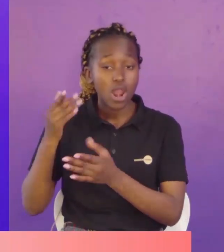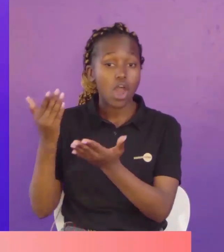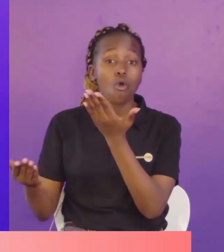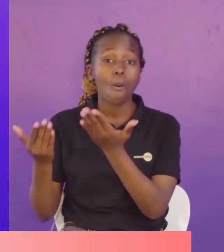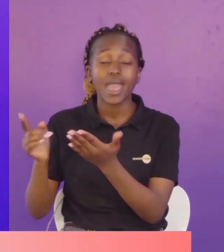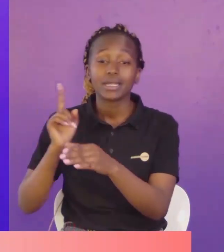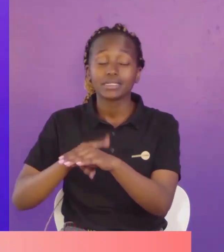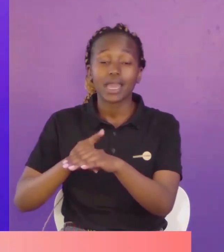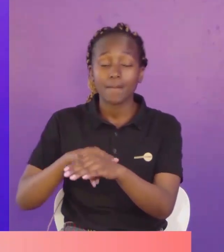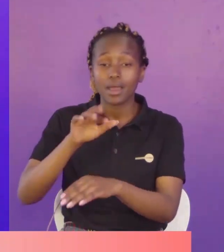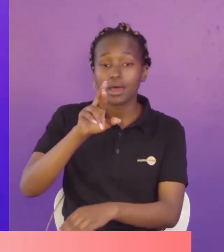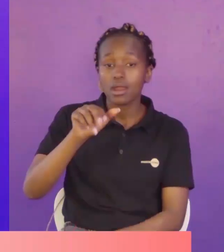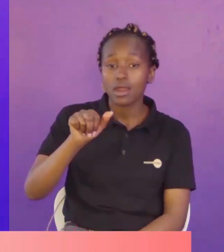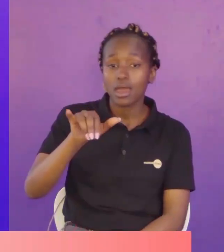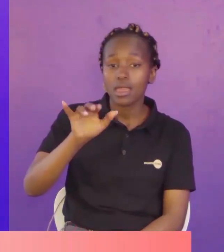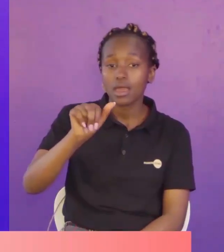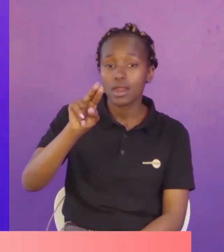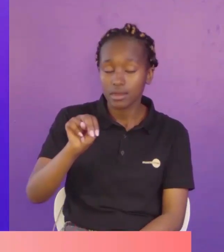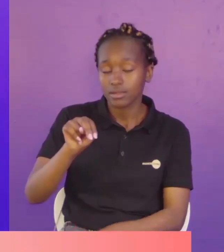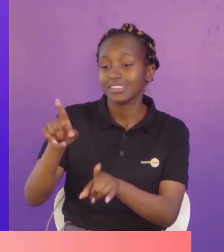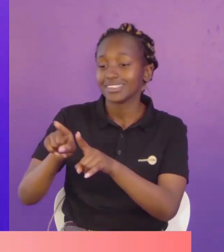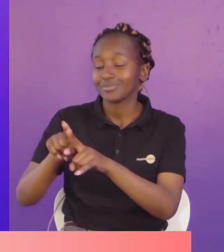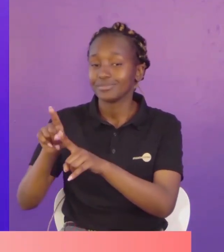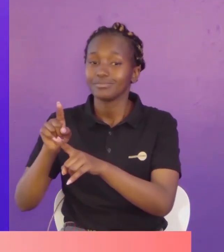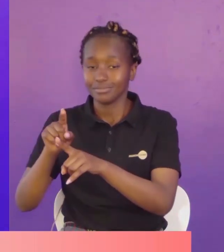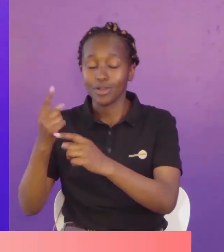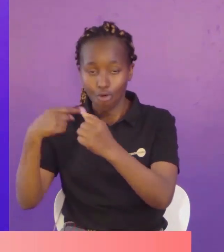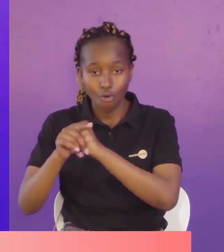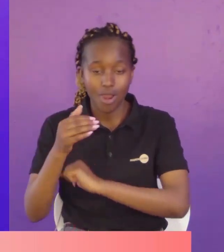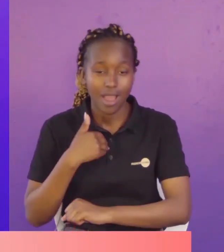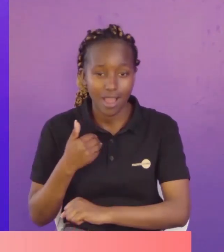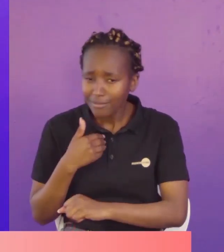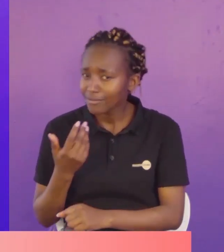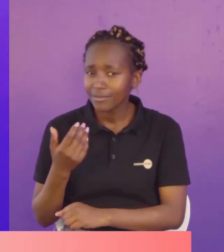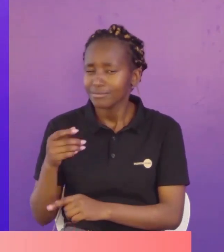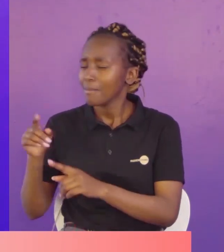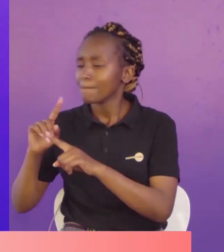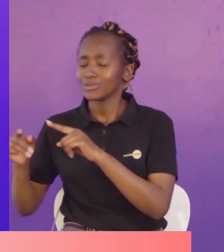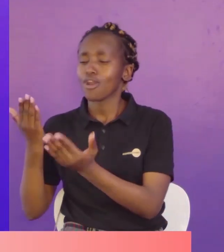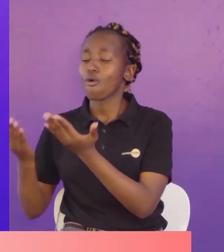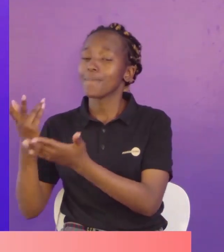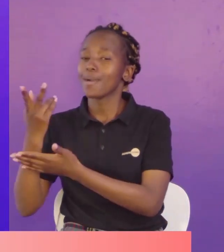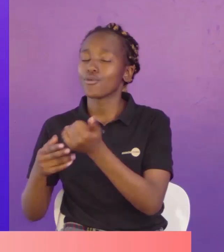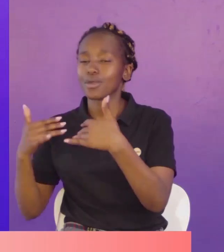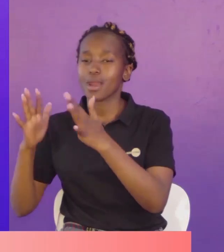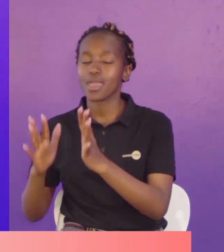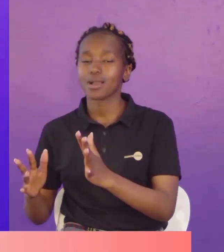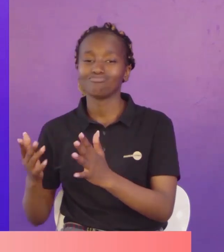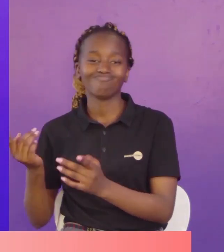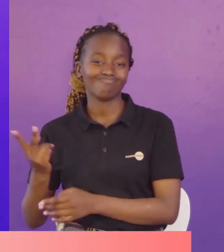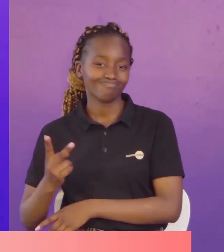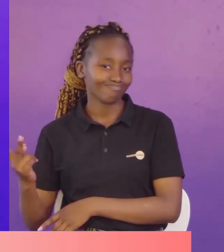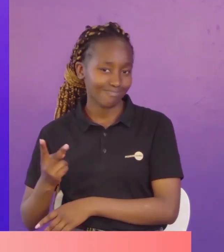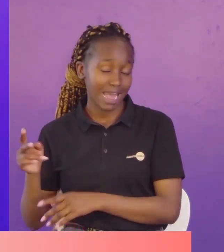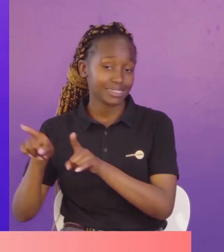Ryan Ogam came and scored that goal. I think that's what making